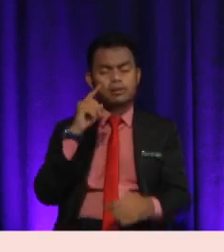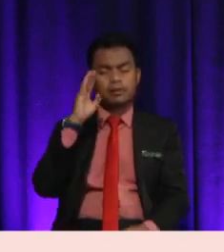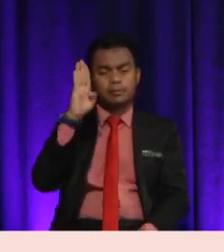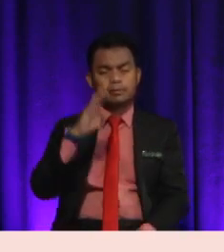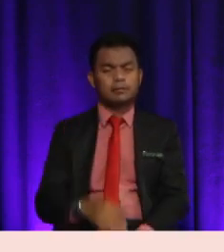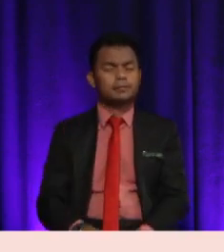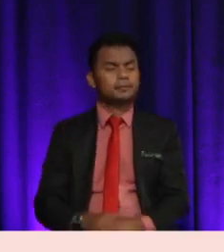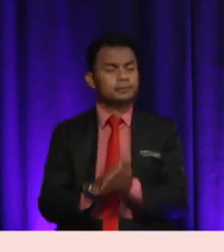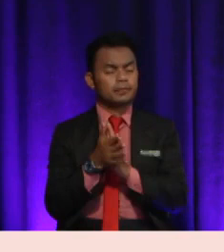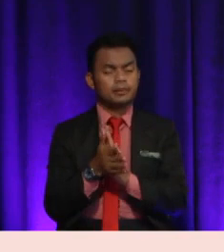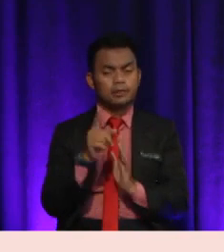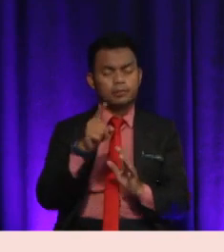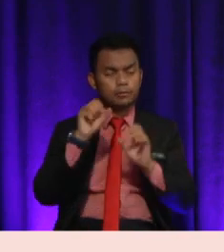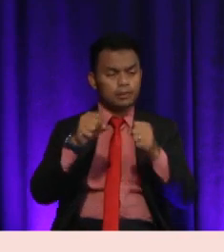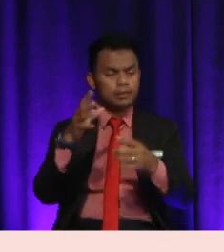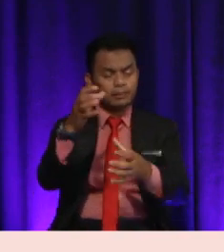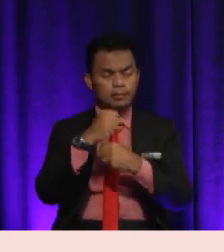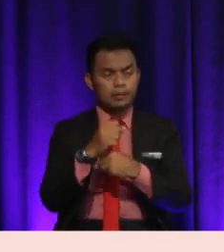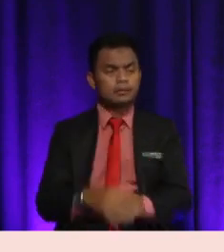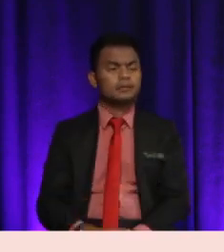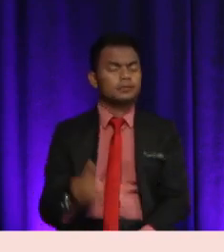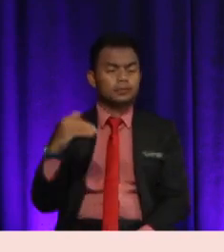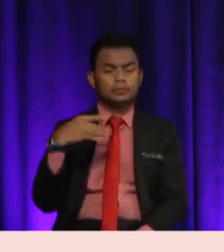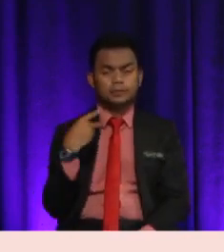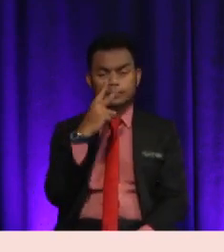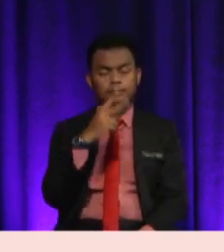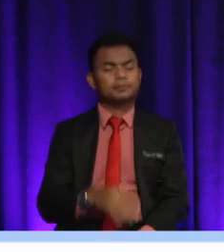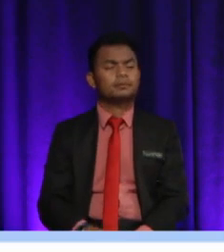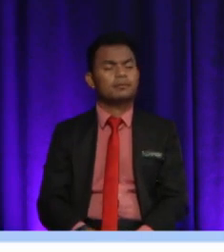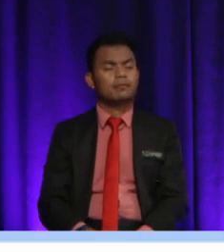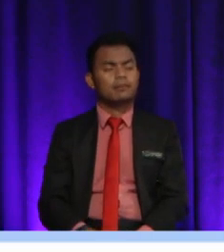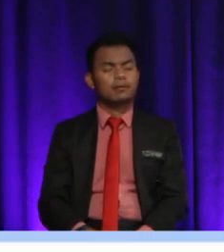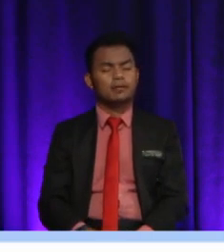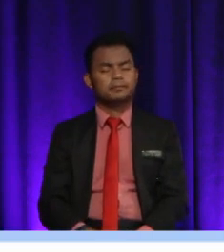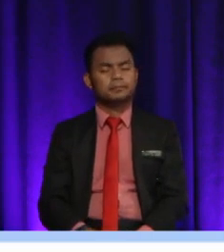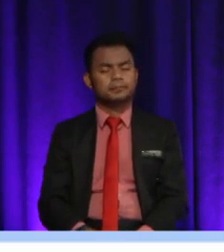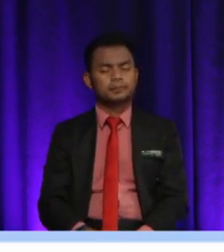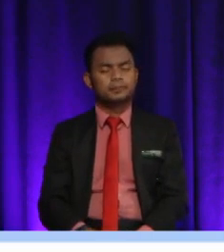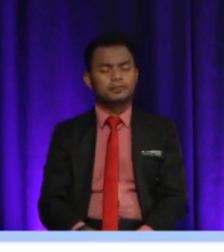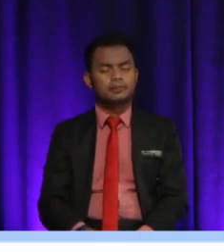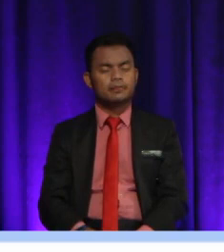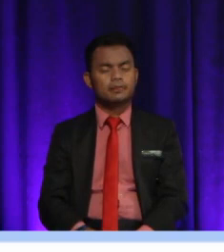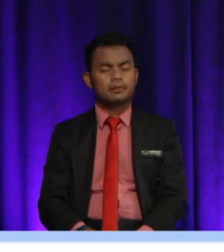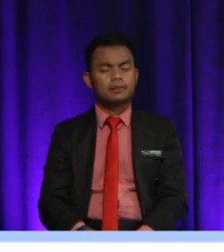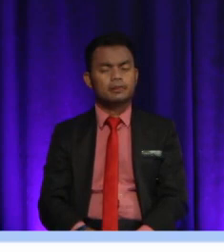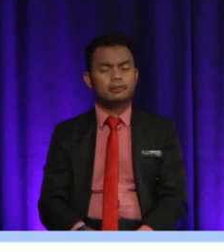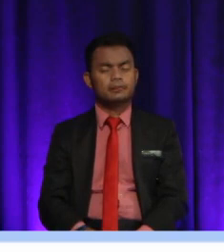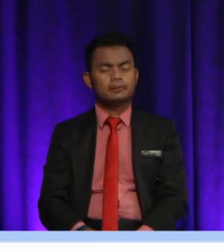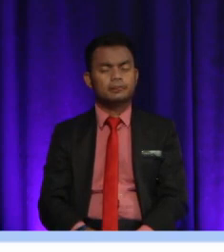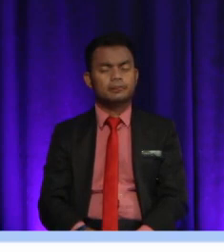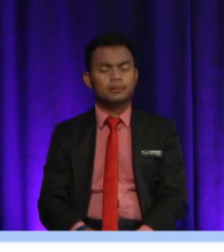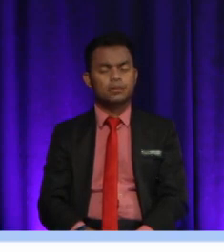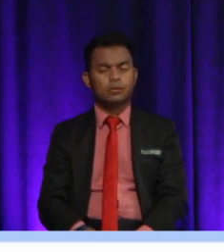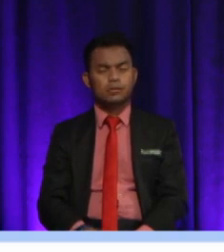buy the camera. Okay, now let's have a look. Okay, yes, correct. It matches because if